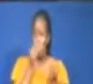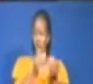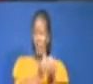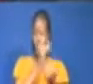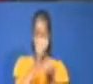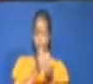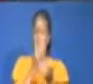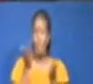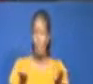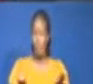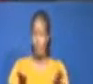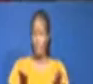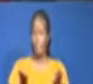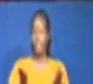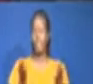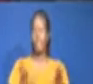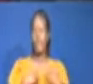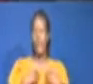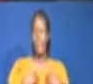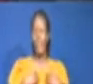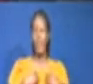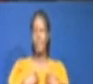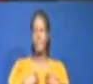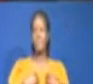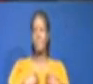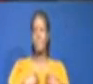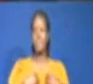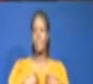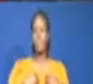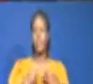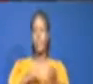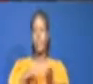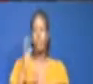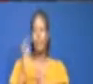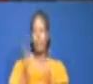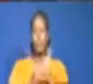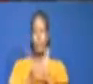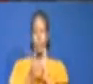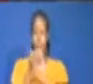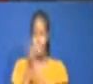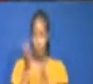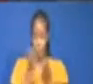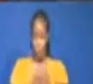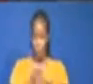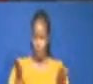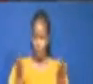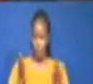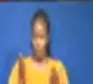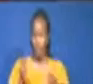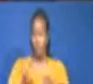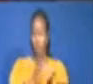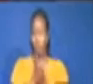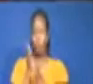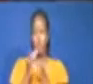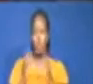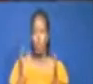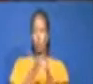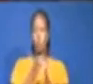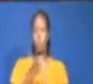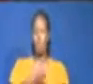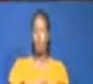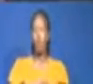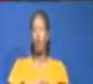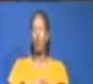up properties. I mean, to develop properties within the facilities owned by Telecom Kenya or CCK. I'm